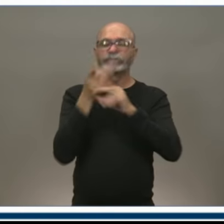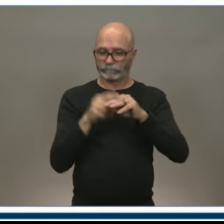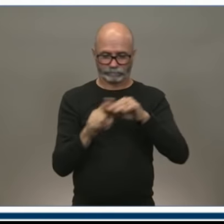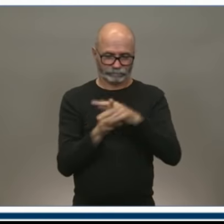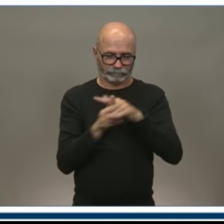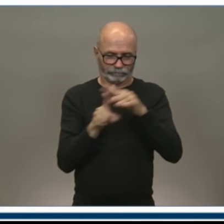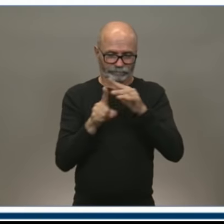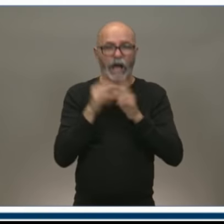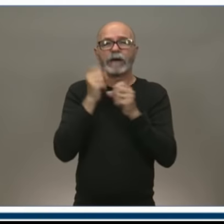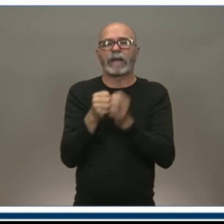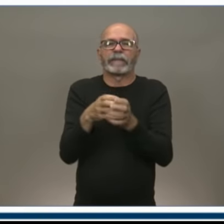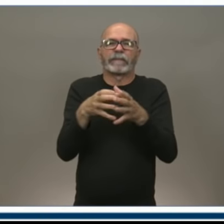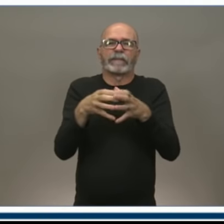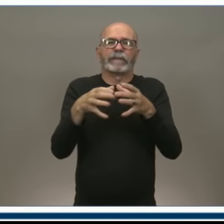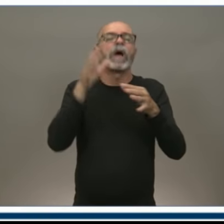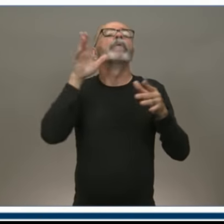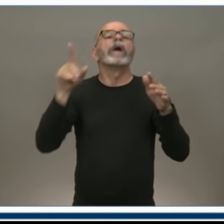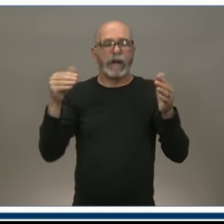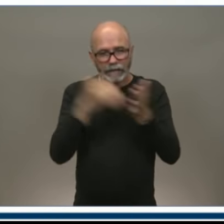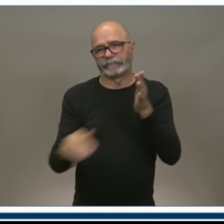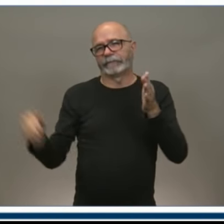province,